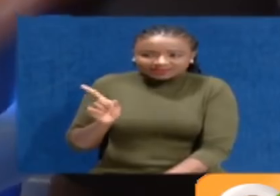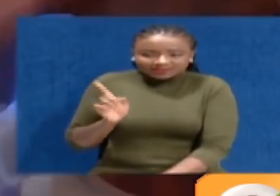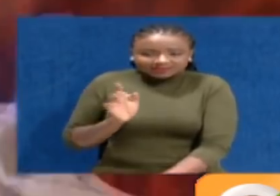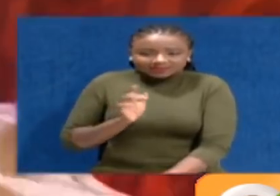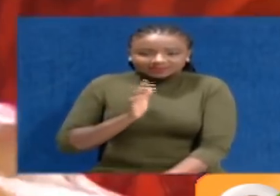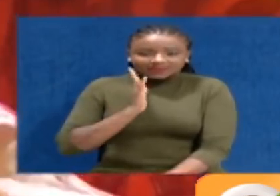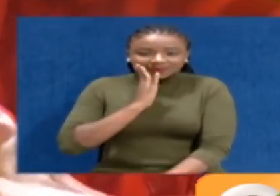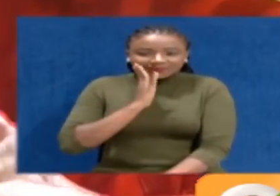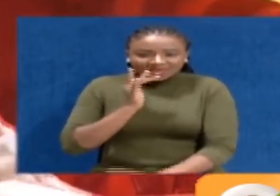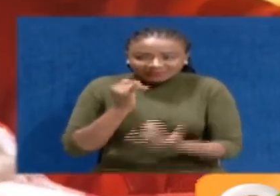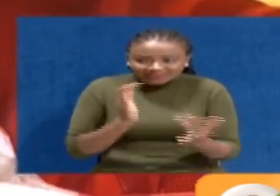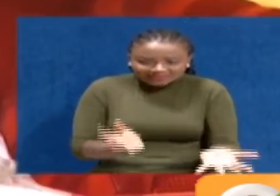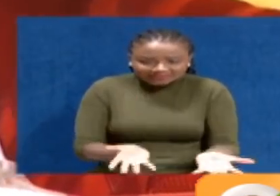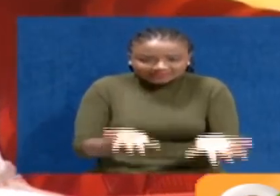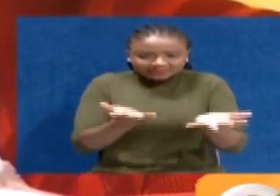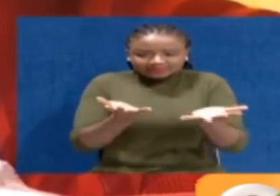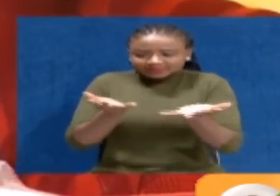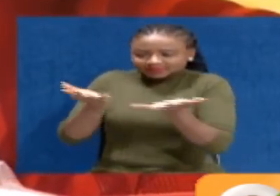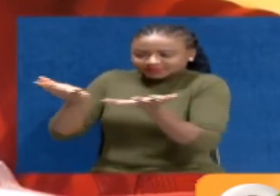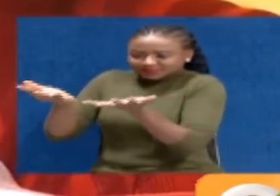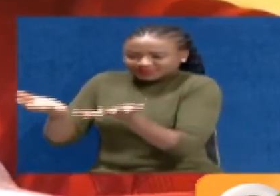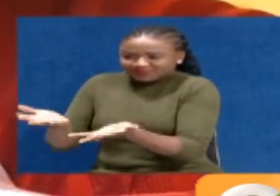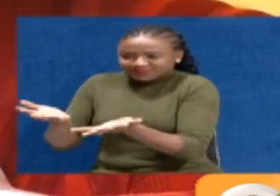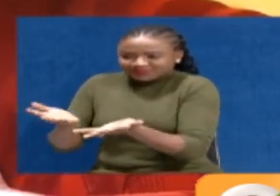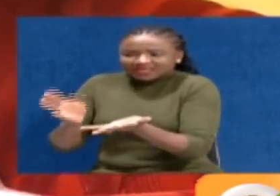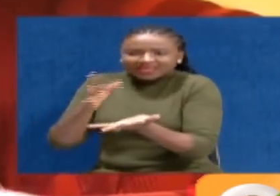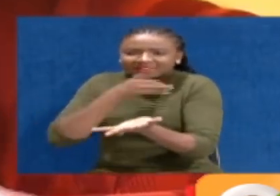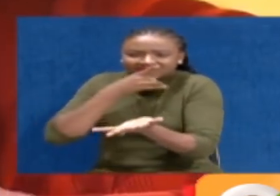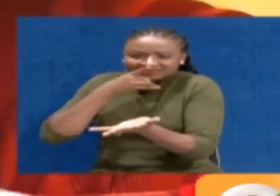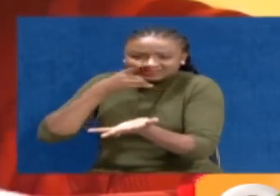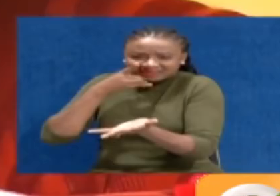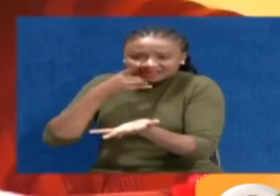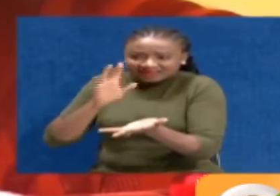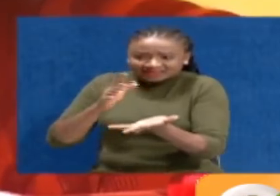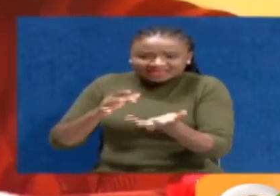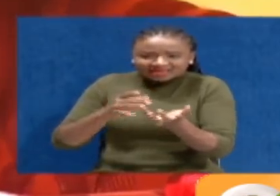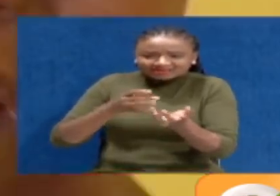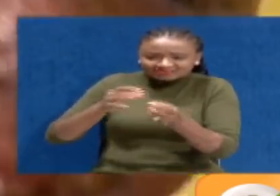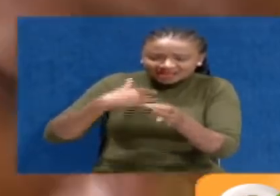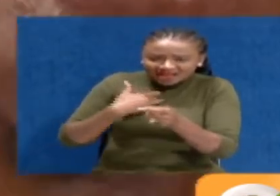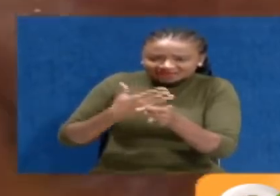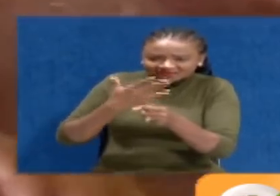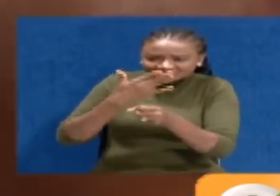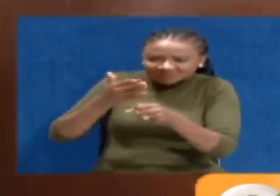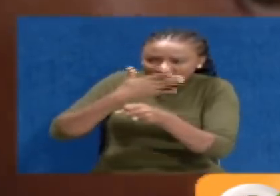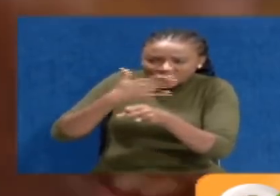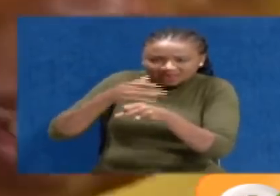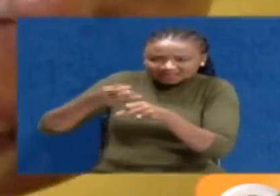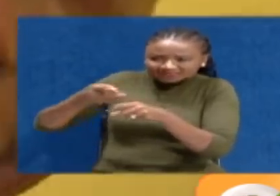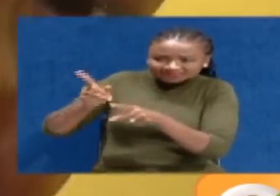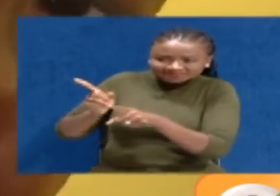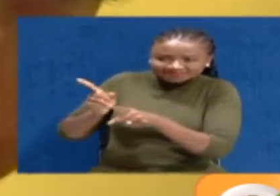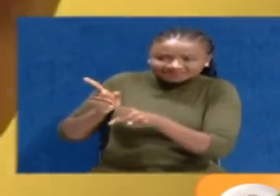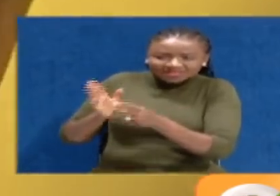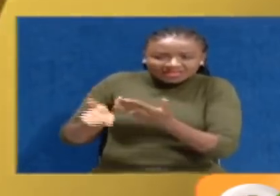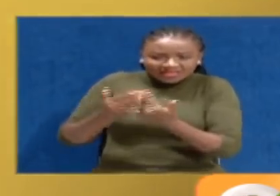Finally, his mother delicately lifts him out of the bucket and lets him dry. She then applies liquid paraffin throughout his body.